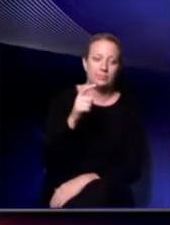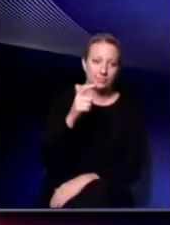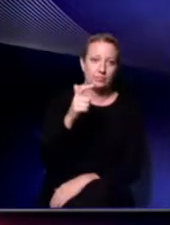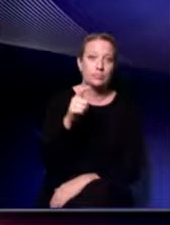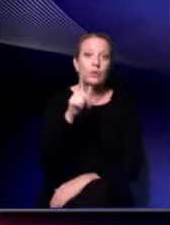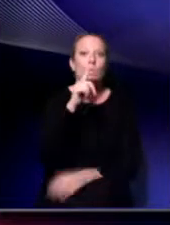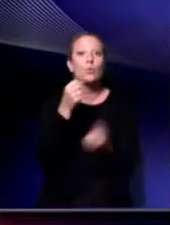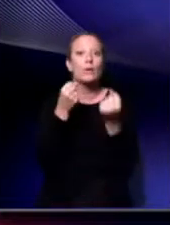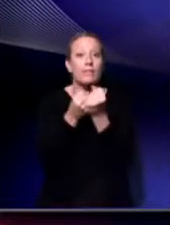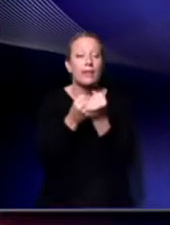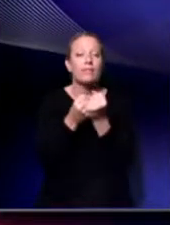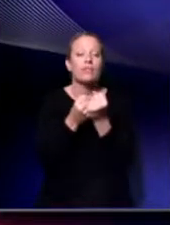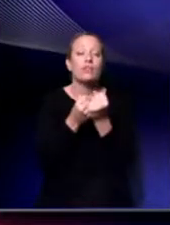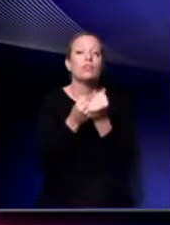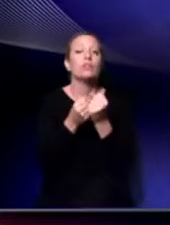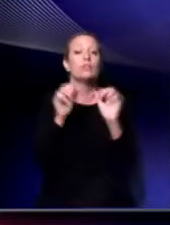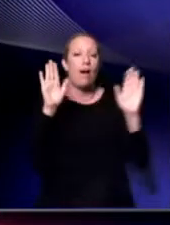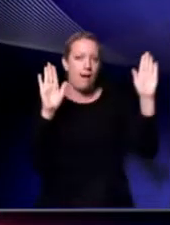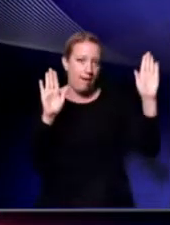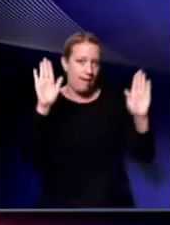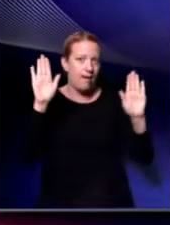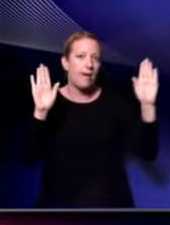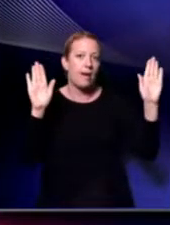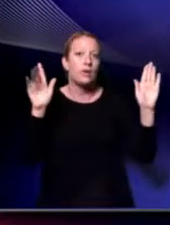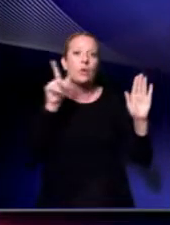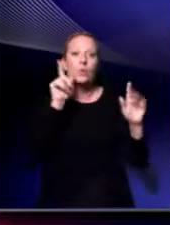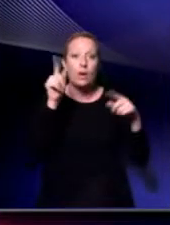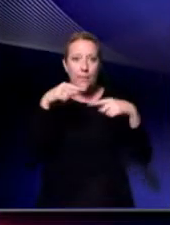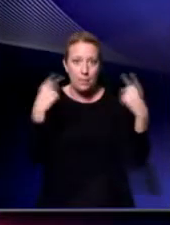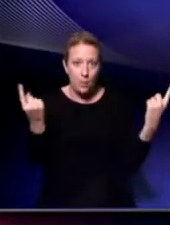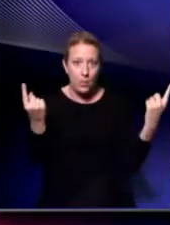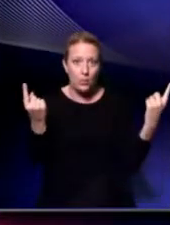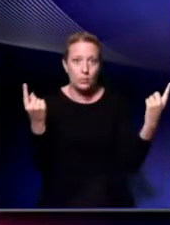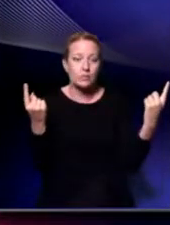All in favor say aye. Aye. Opposed? Aye.